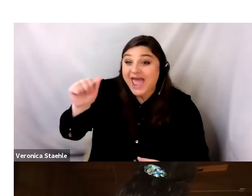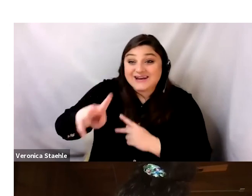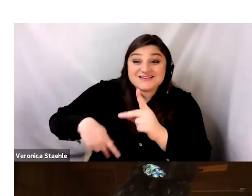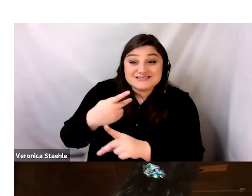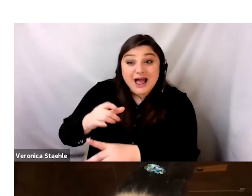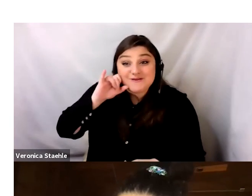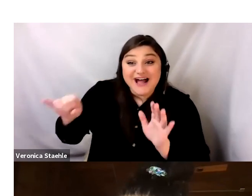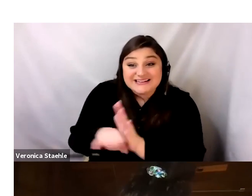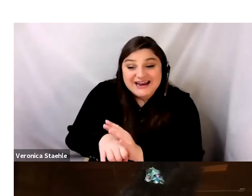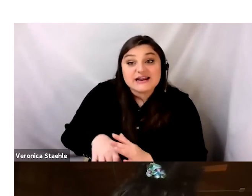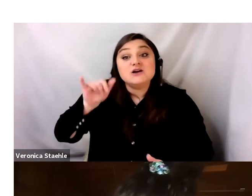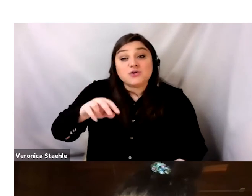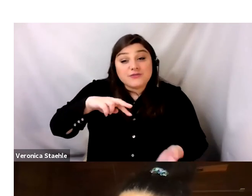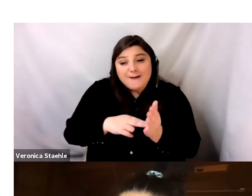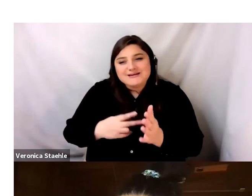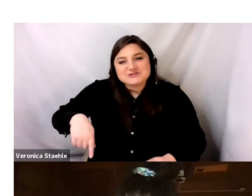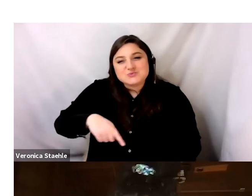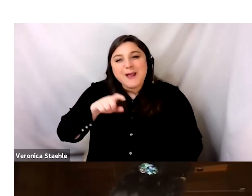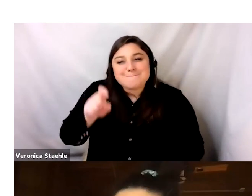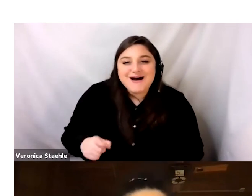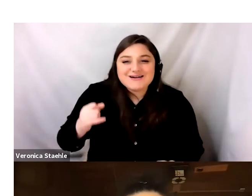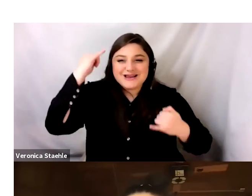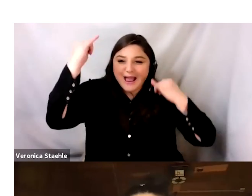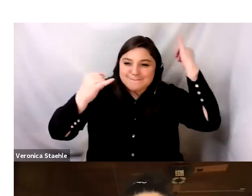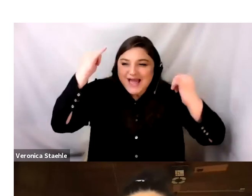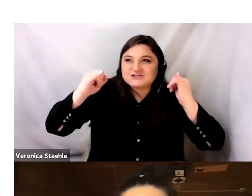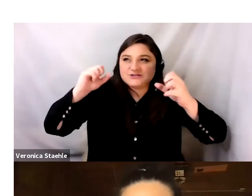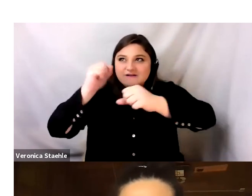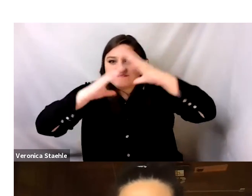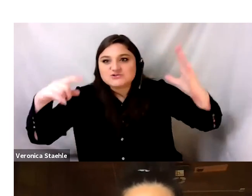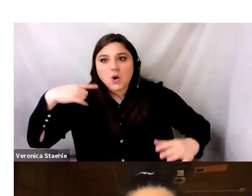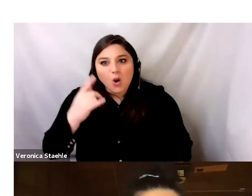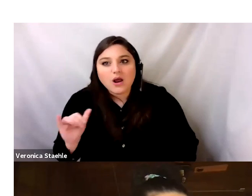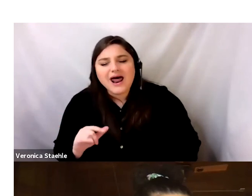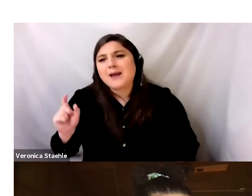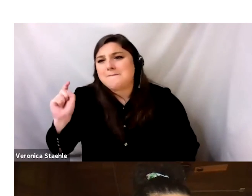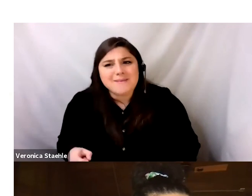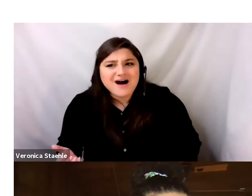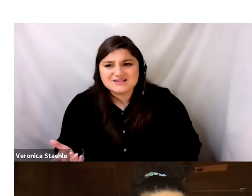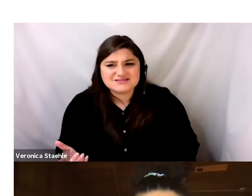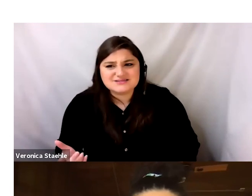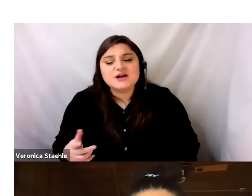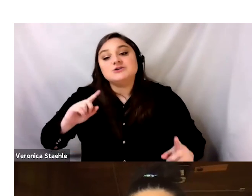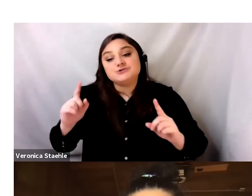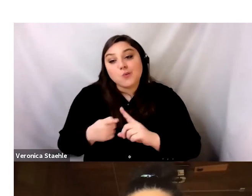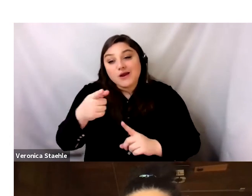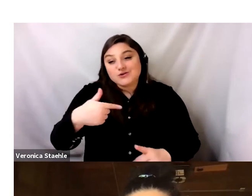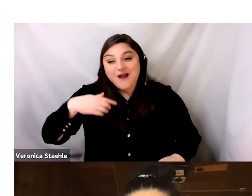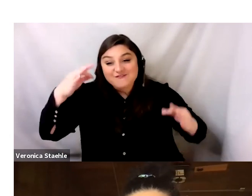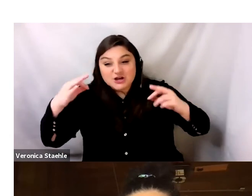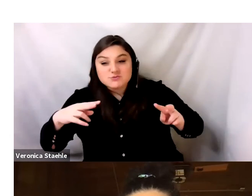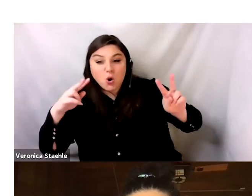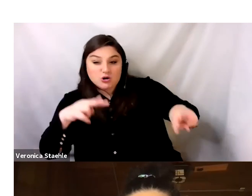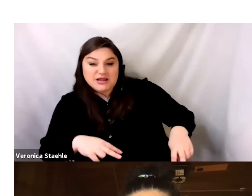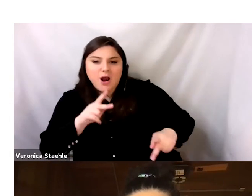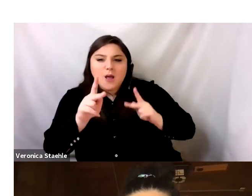to imagine it. We've never had that. And so I tell people all the time, like, when there's also judgment in the equity space, or they're only